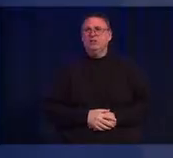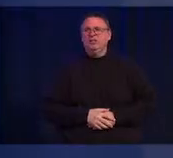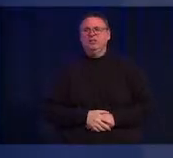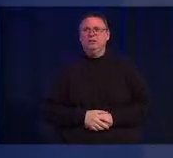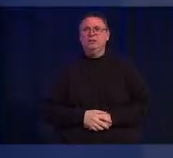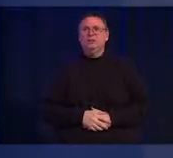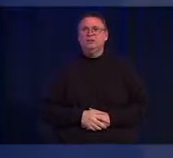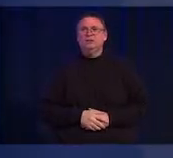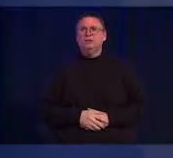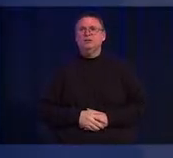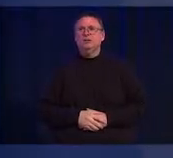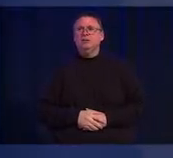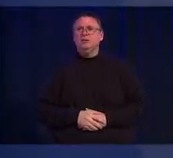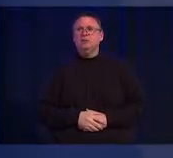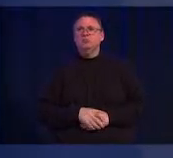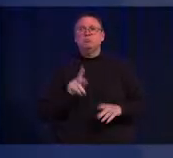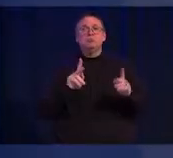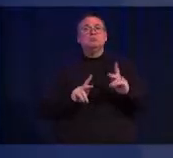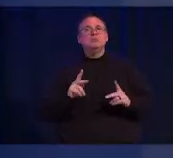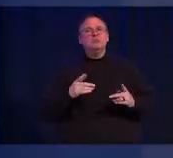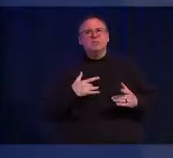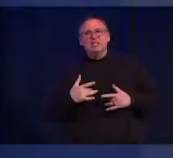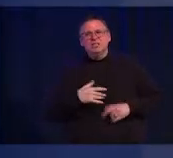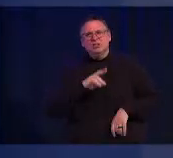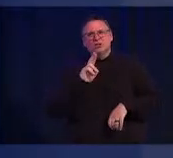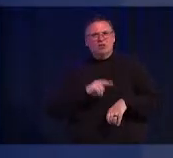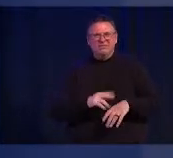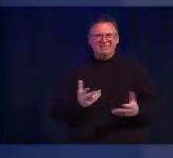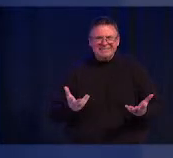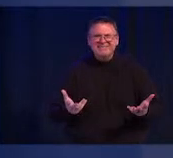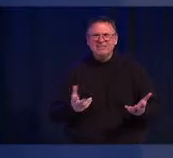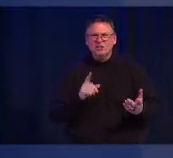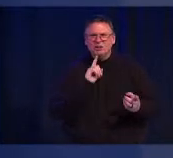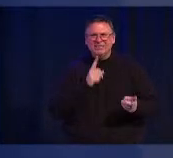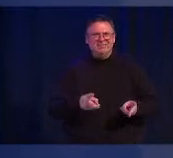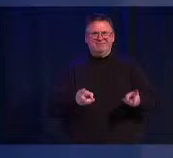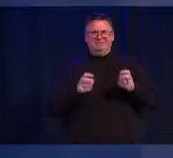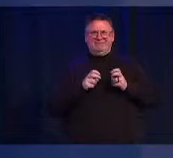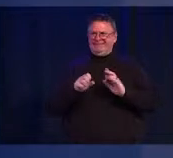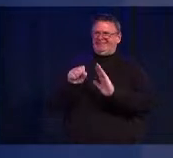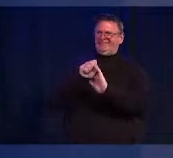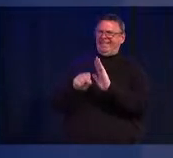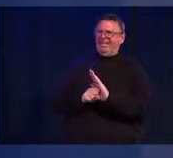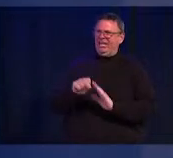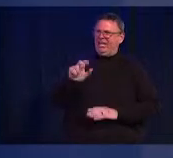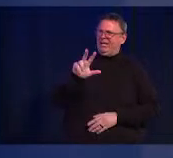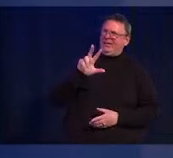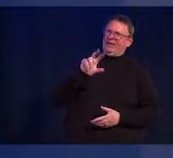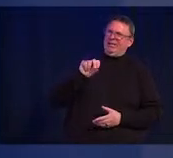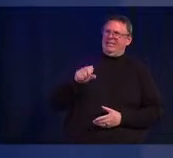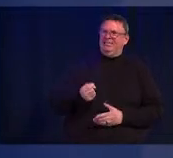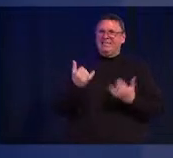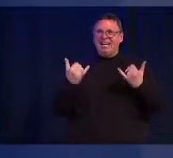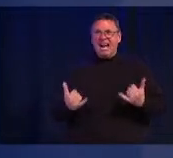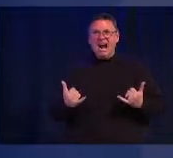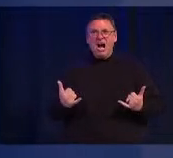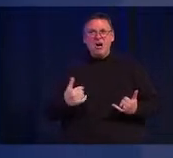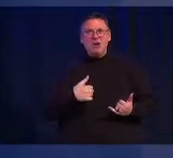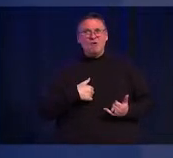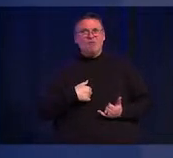Hoosiers are concerned about education, and rightfully so. I inherited a state that was ranked in the mid-30s, and now we're down to 41st. And